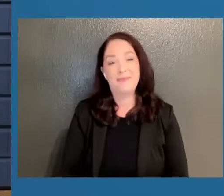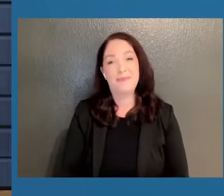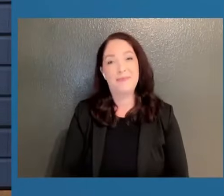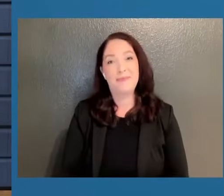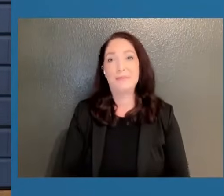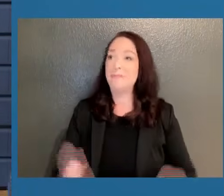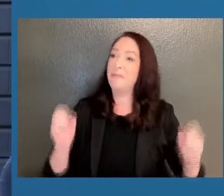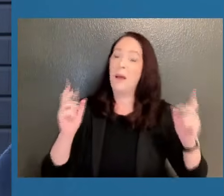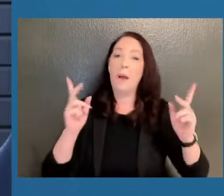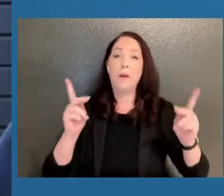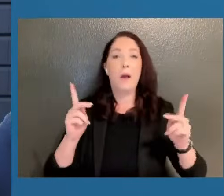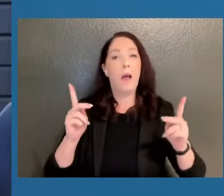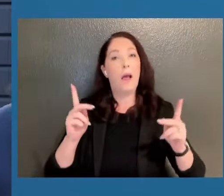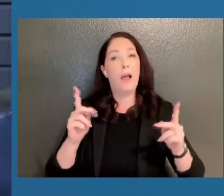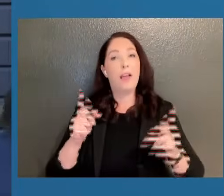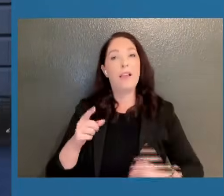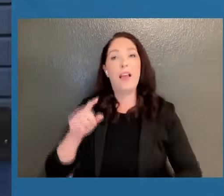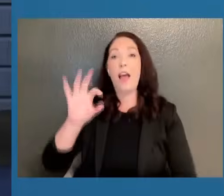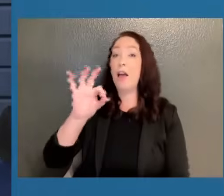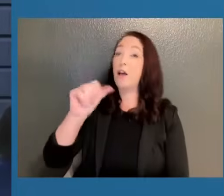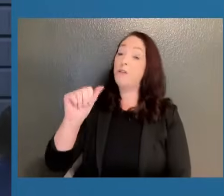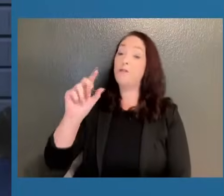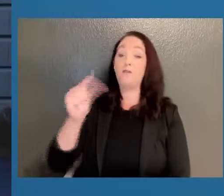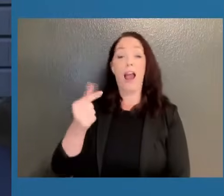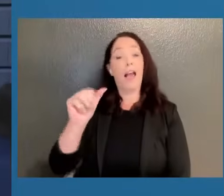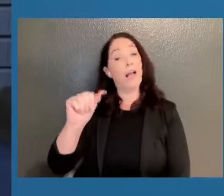Okay, the moment you're waiting for, it's fragmenti.